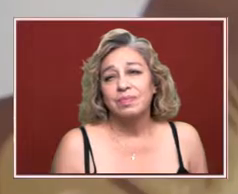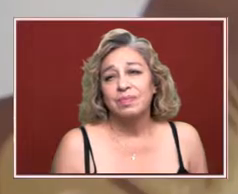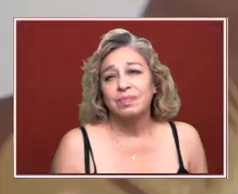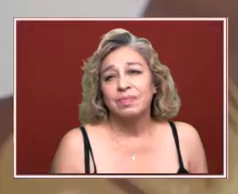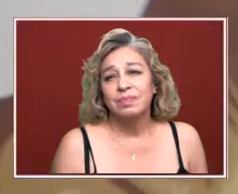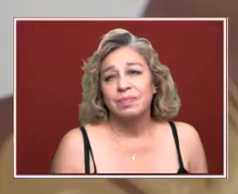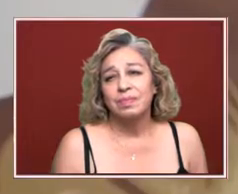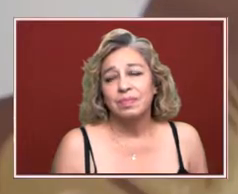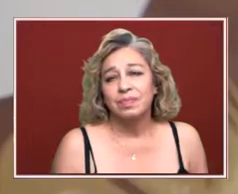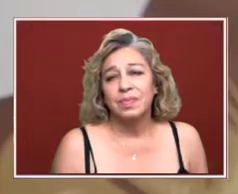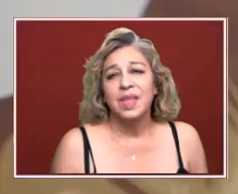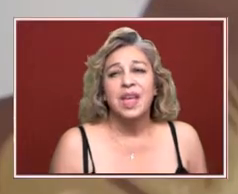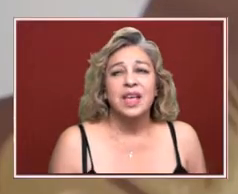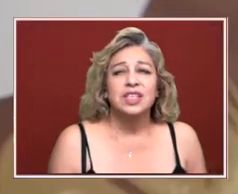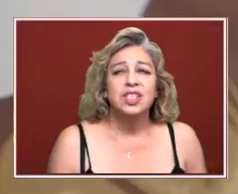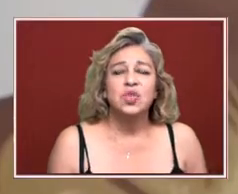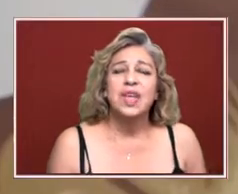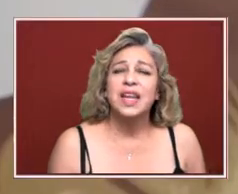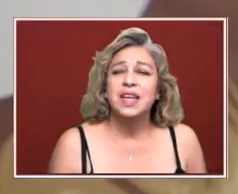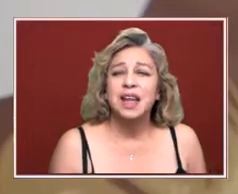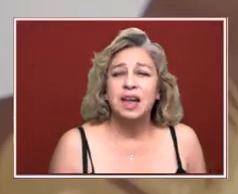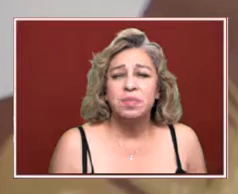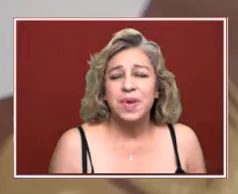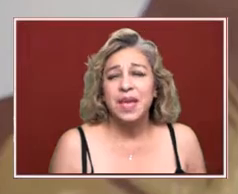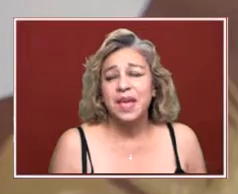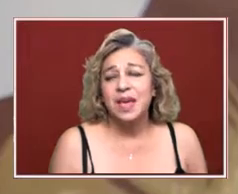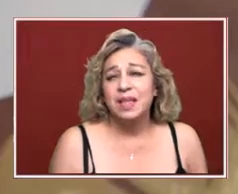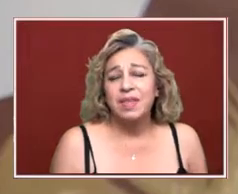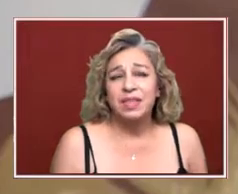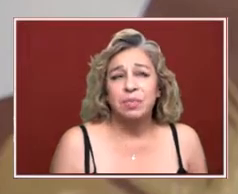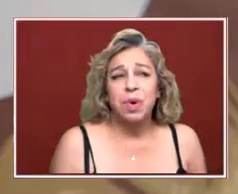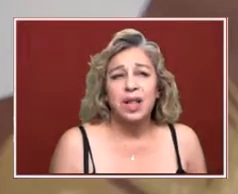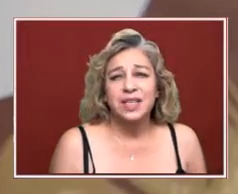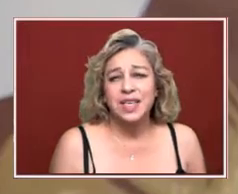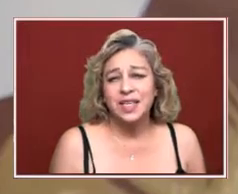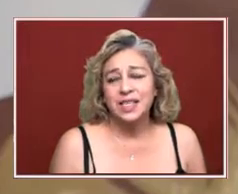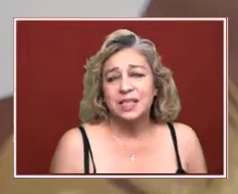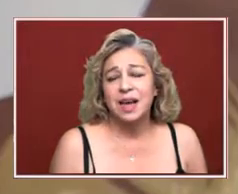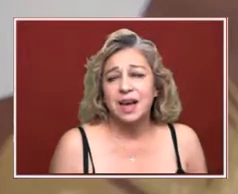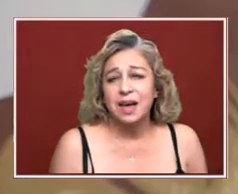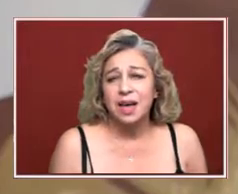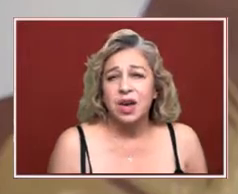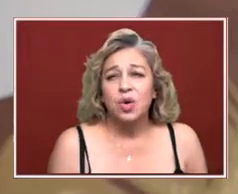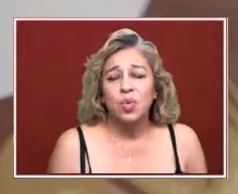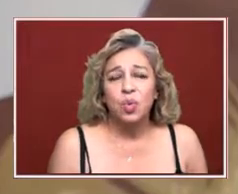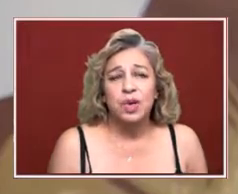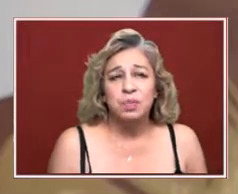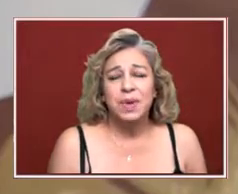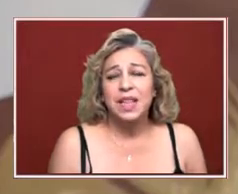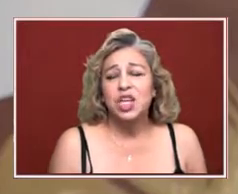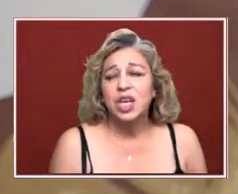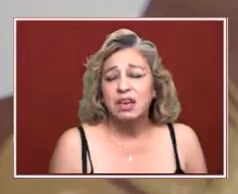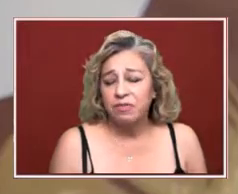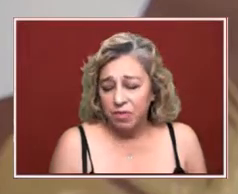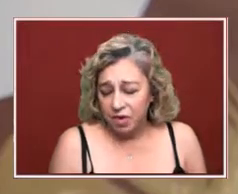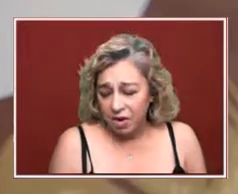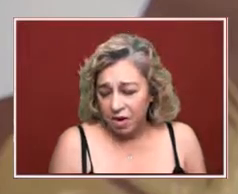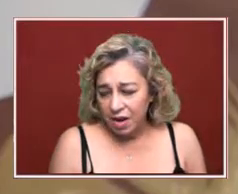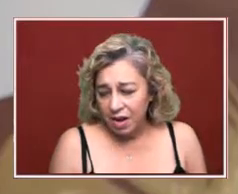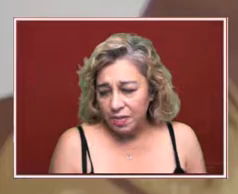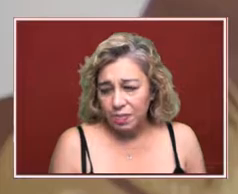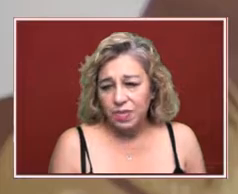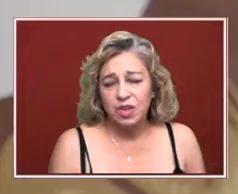de los que se carece. So that it not be that the politics would be looking